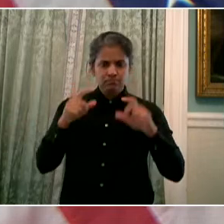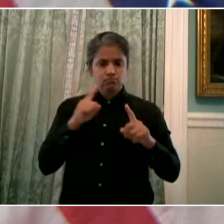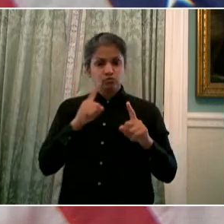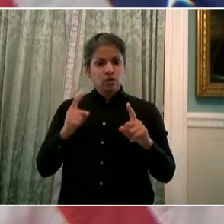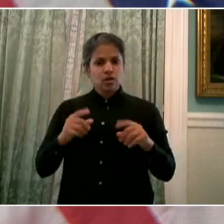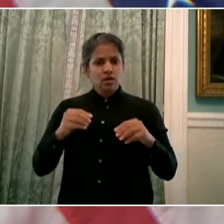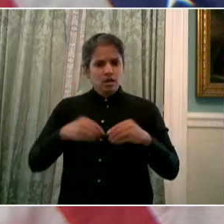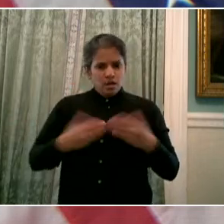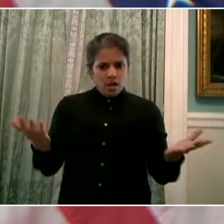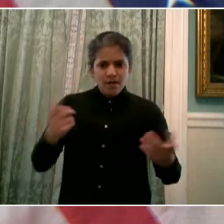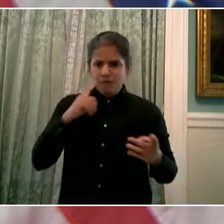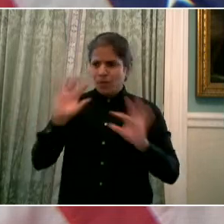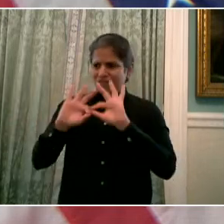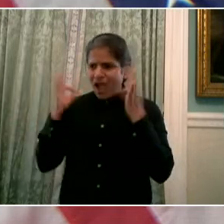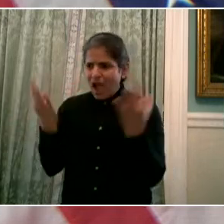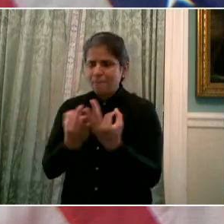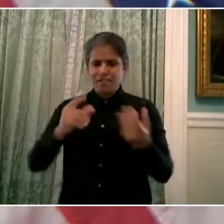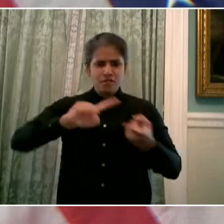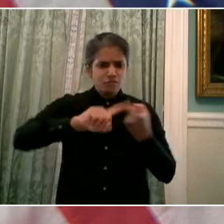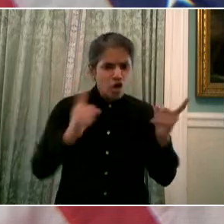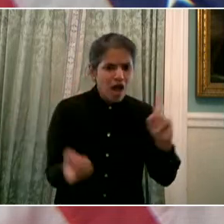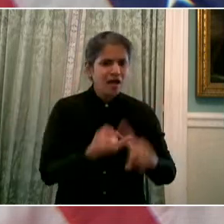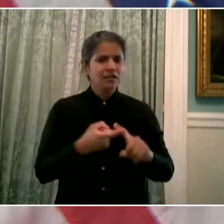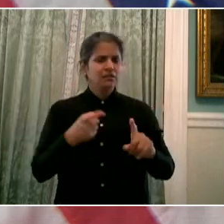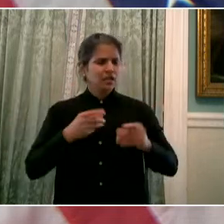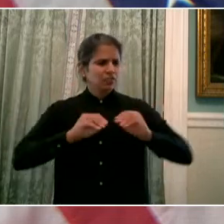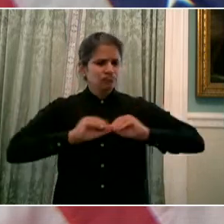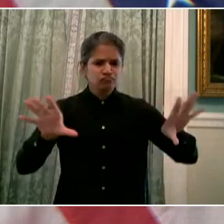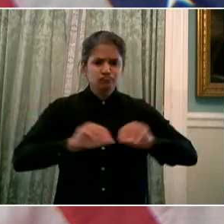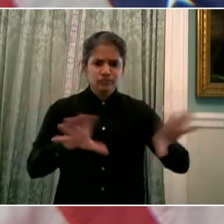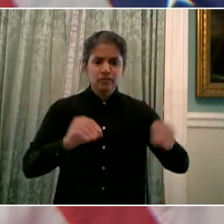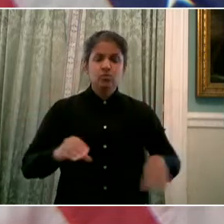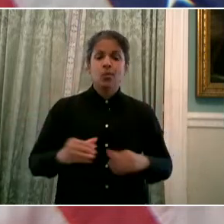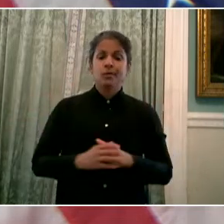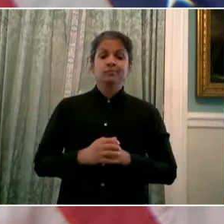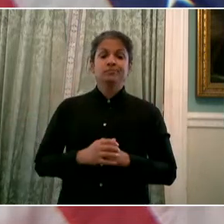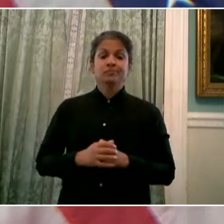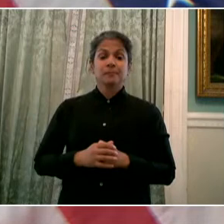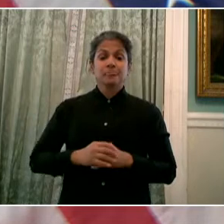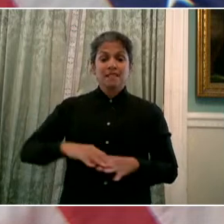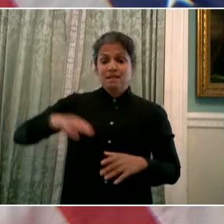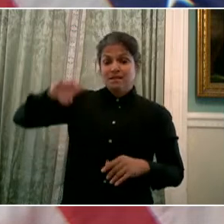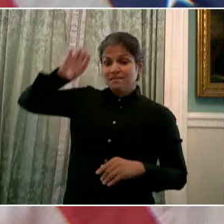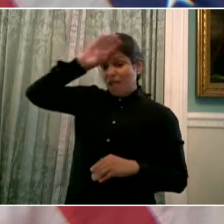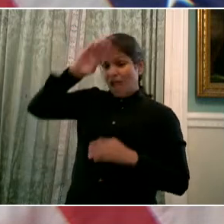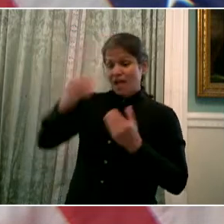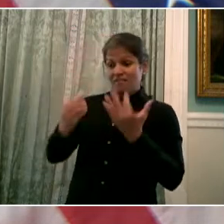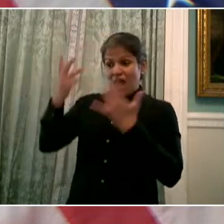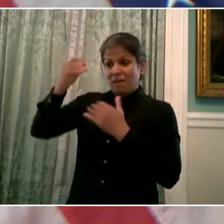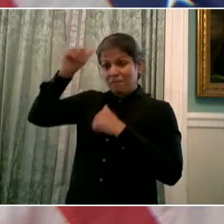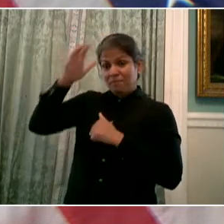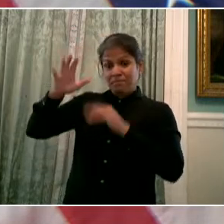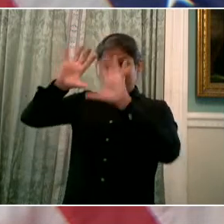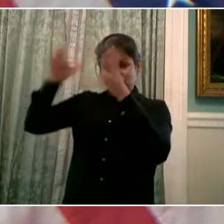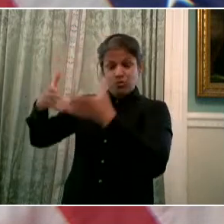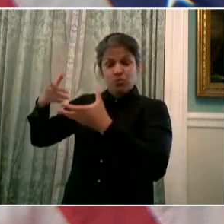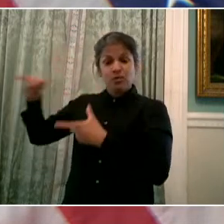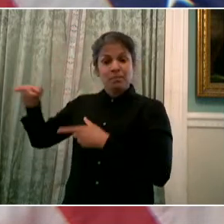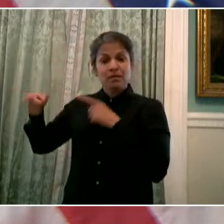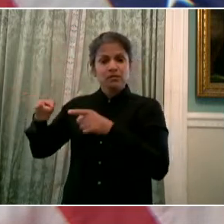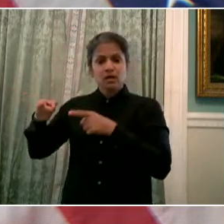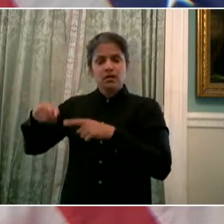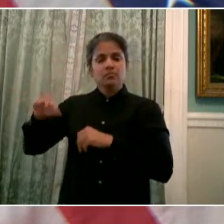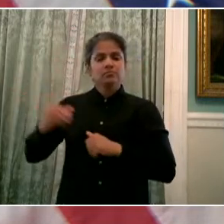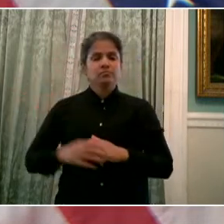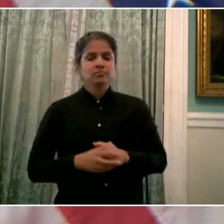now's an opportunity to do that. You can get them at your local precinct or firehouse. In terms of where we are with the forecast, again,